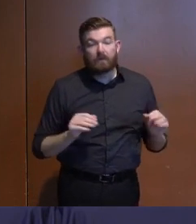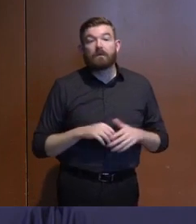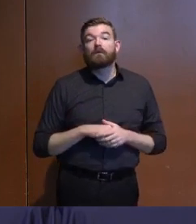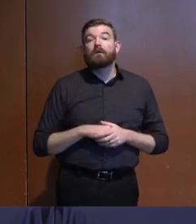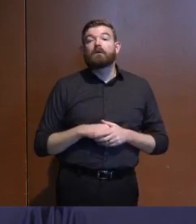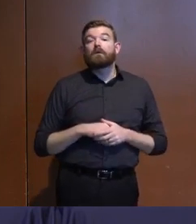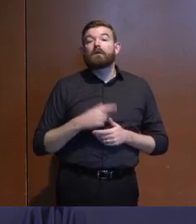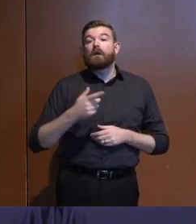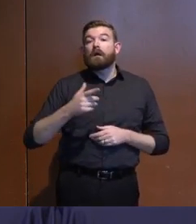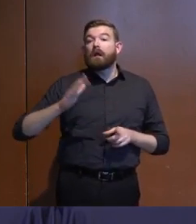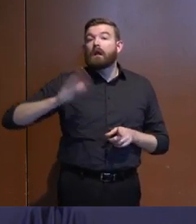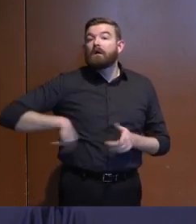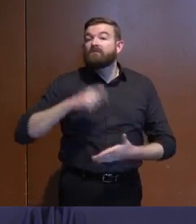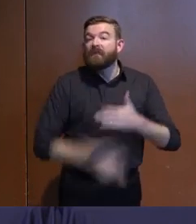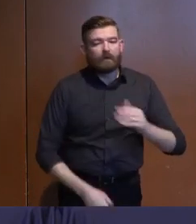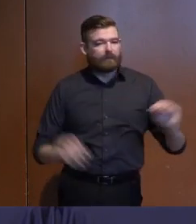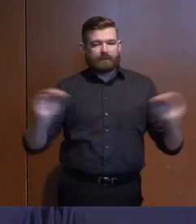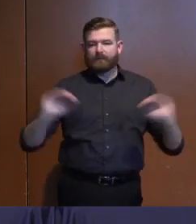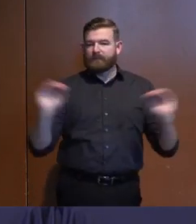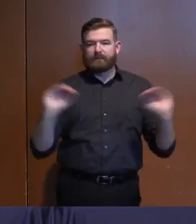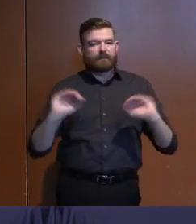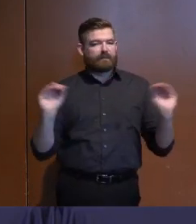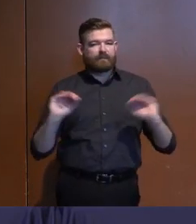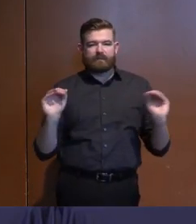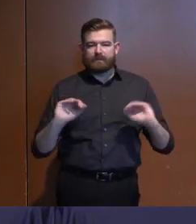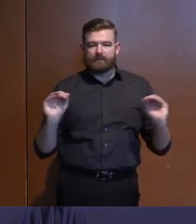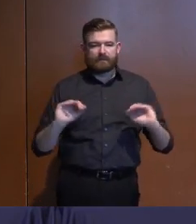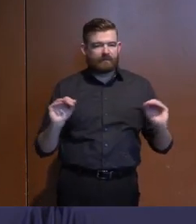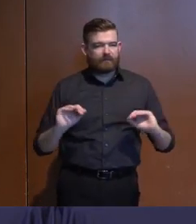grace period. This program